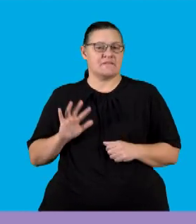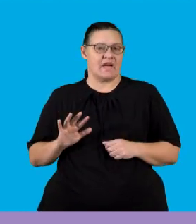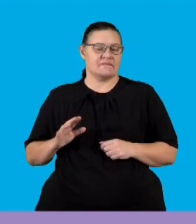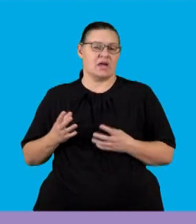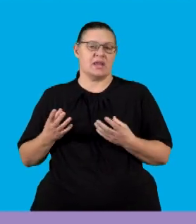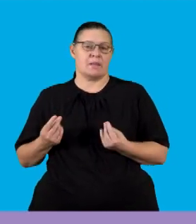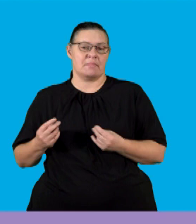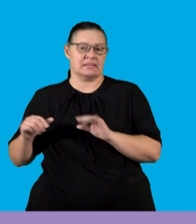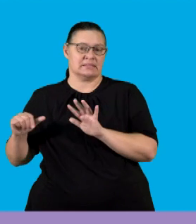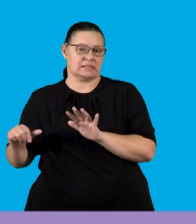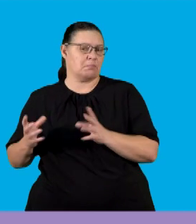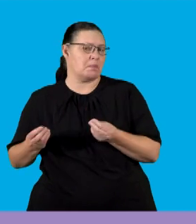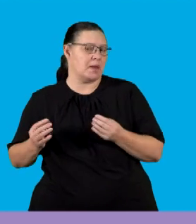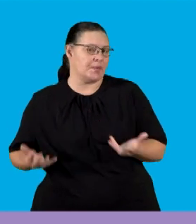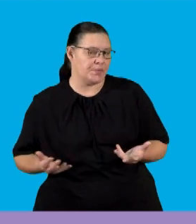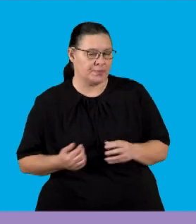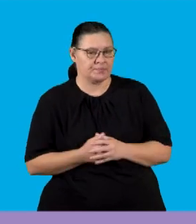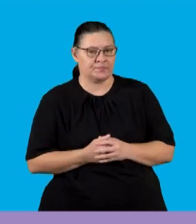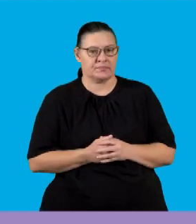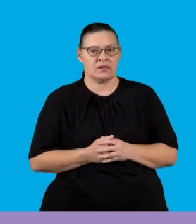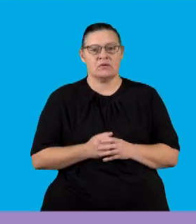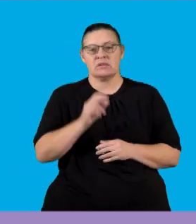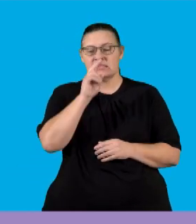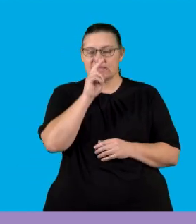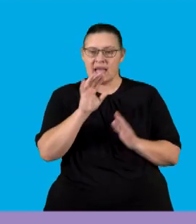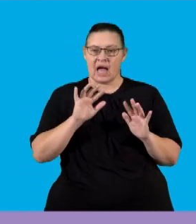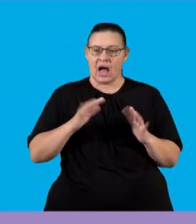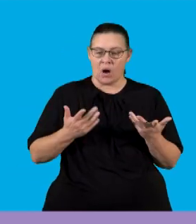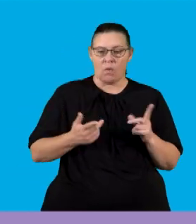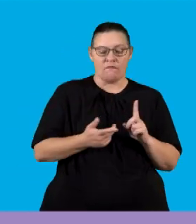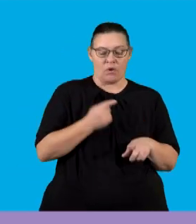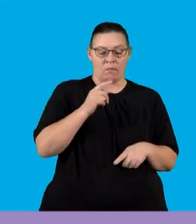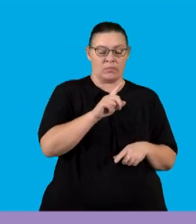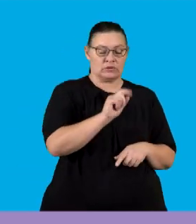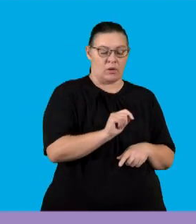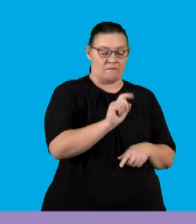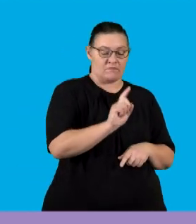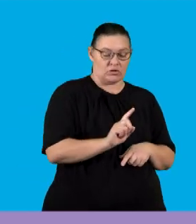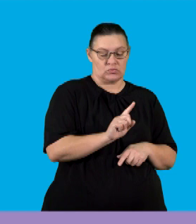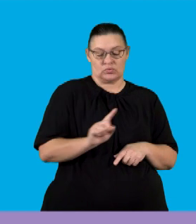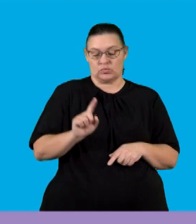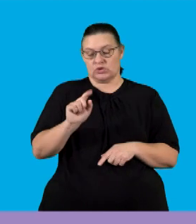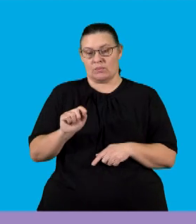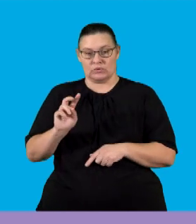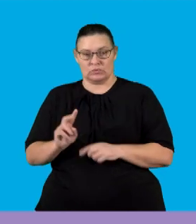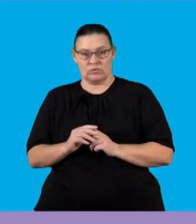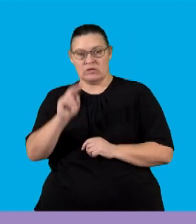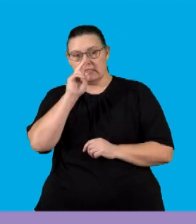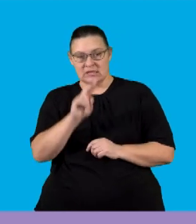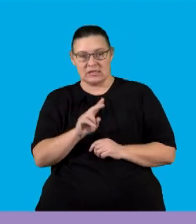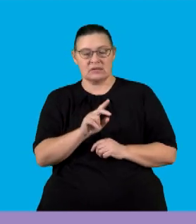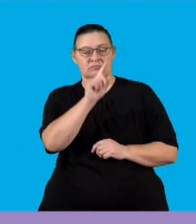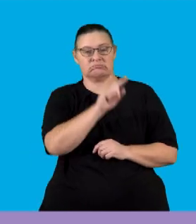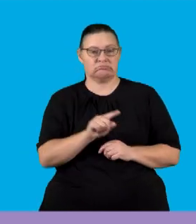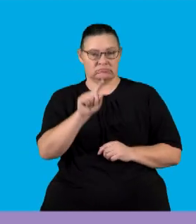to the second term. Now, as you can see, from the first term to the second term, we have multiplied by 3. And since we are multiplying, this means